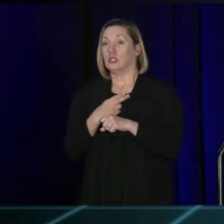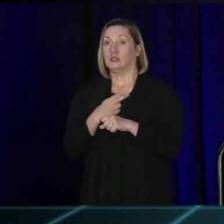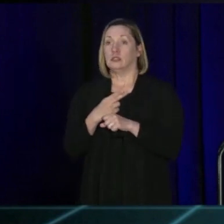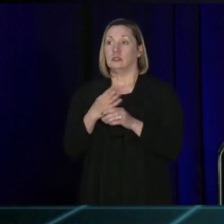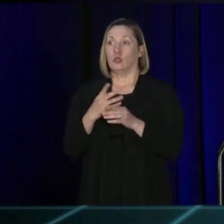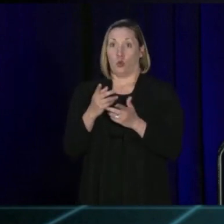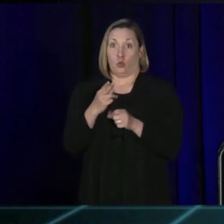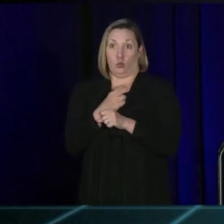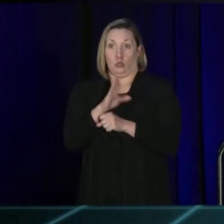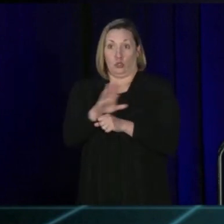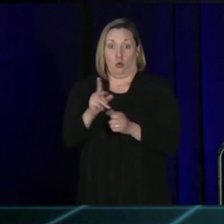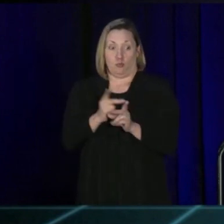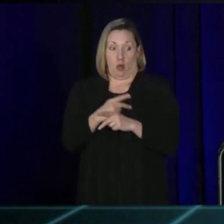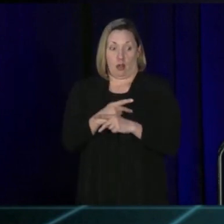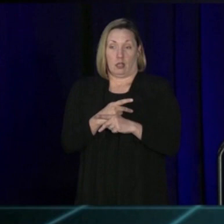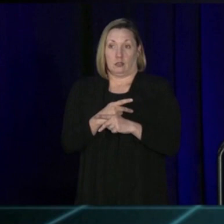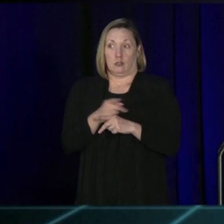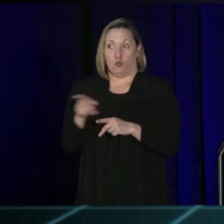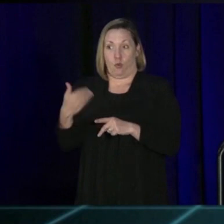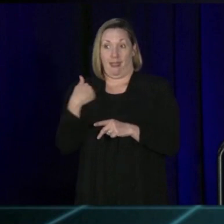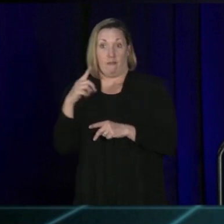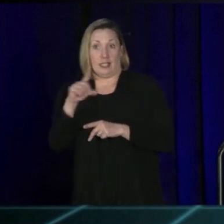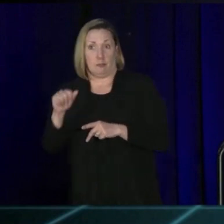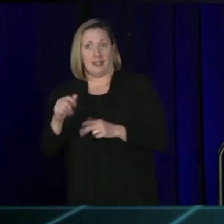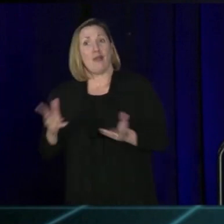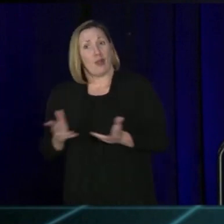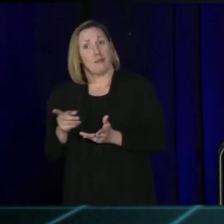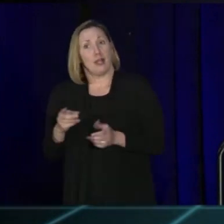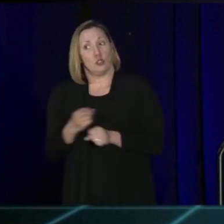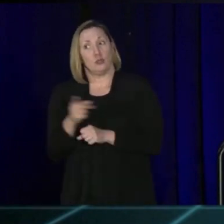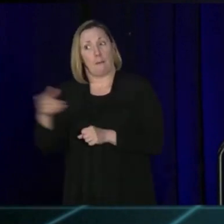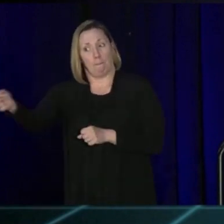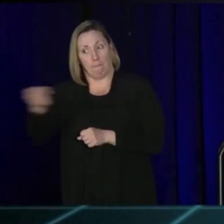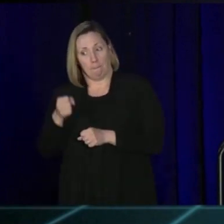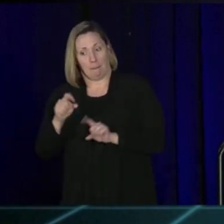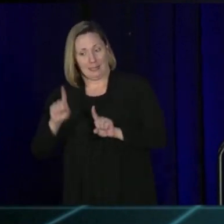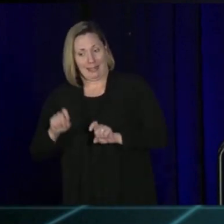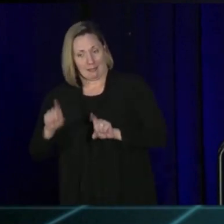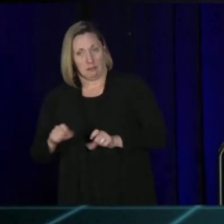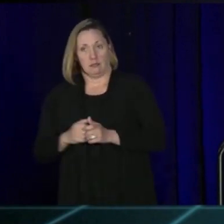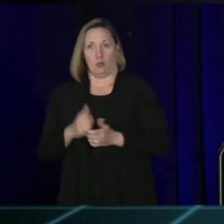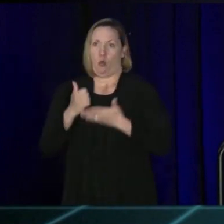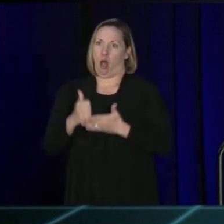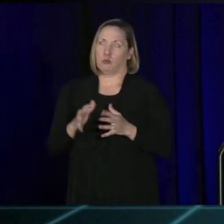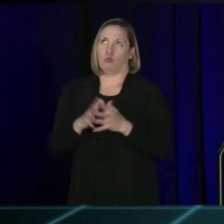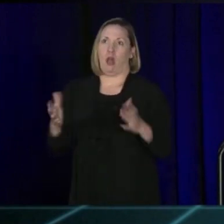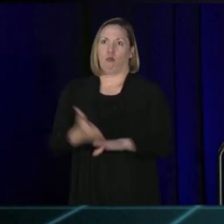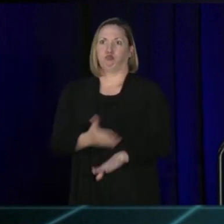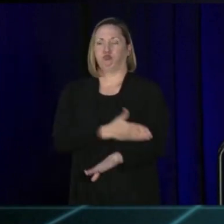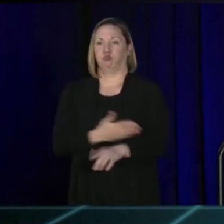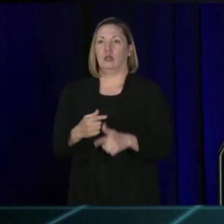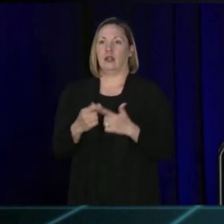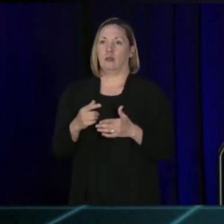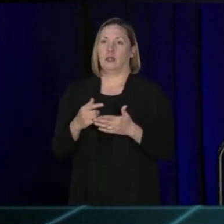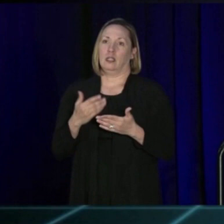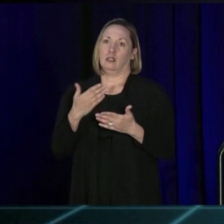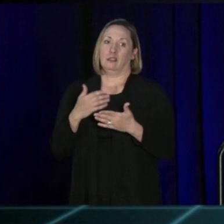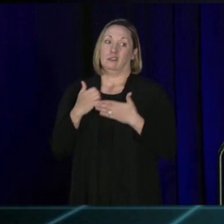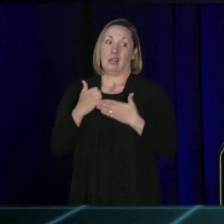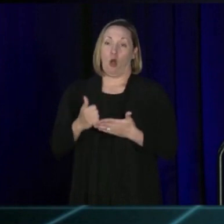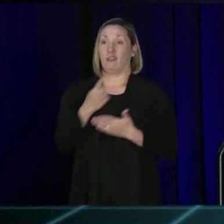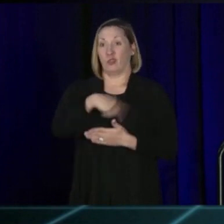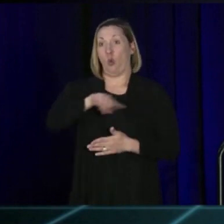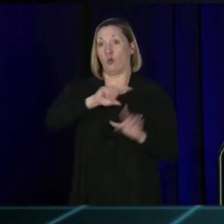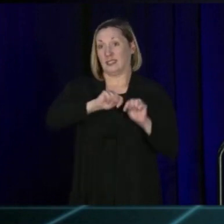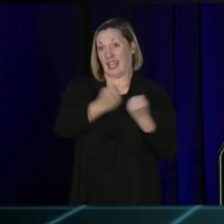I really recommend you do. It's something that we do at Buffer quite a lot, and it has been really insightful for the whole team. But if you cannot do